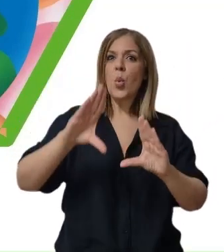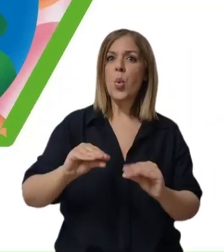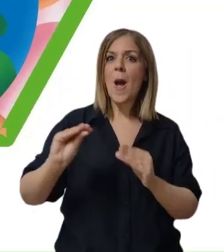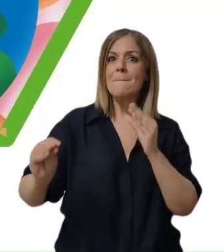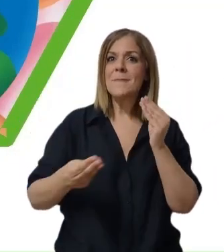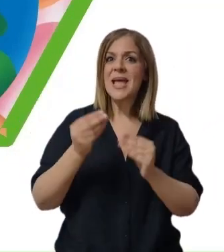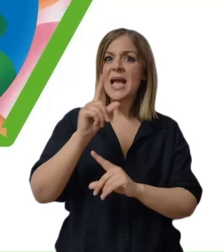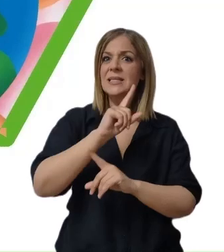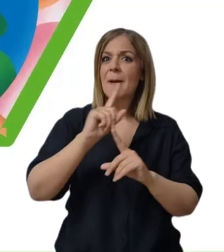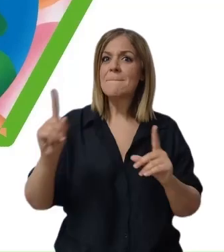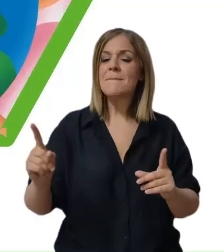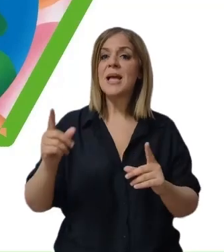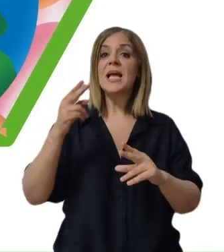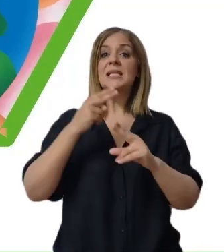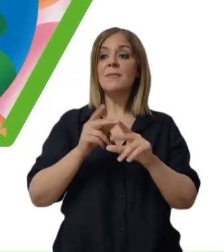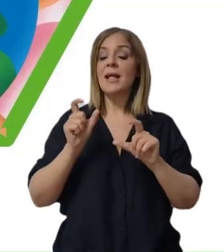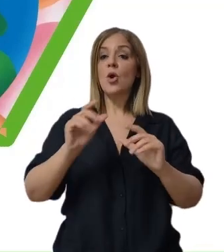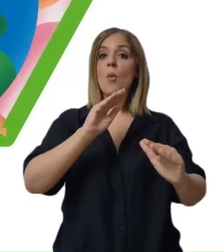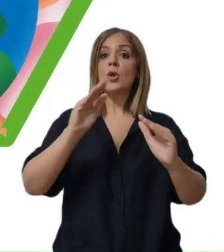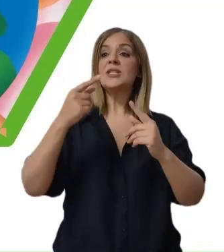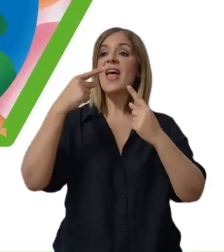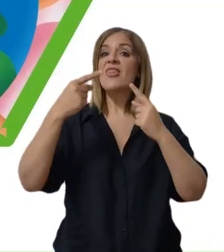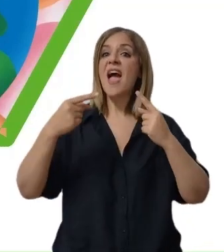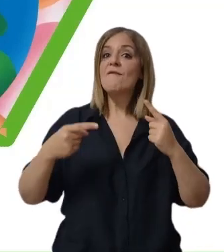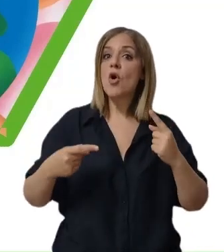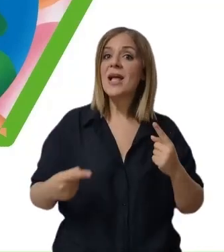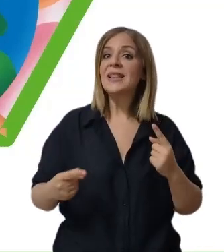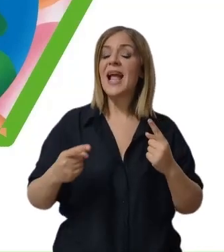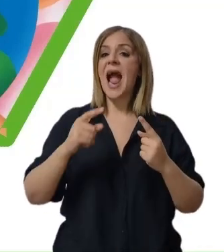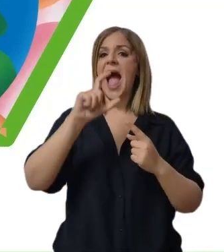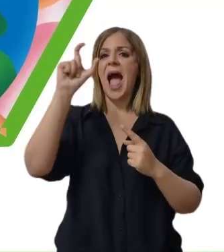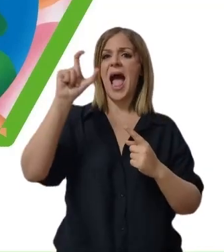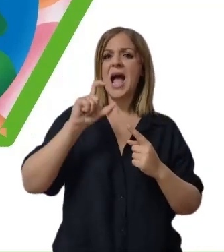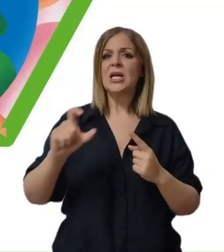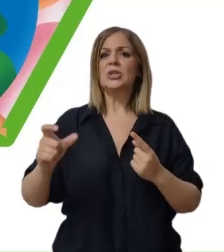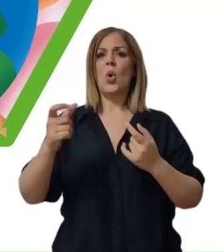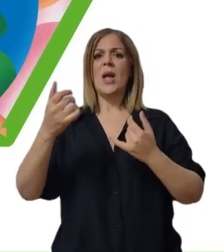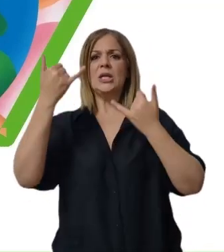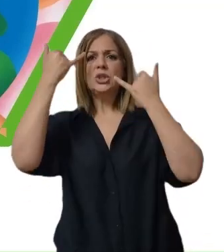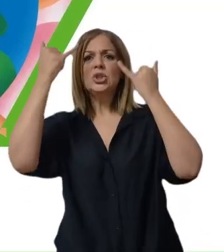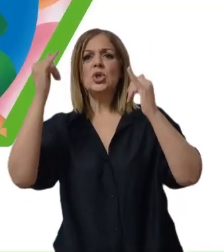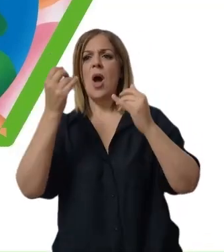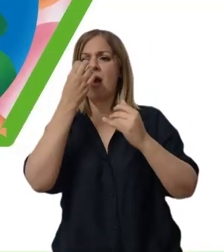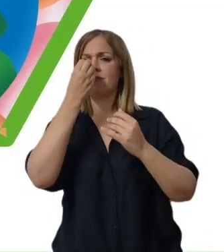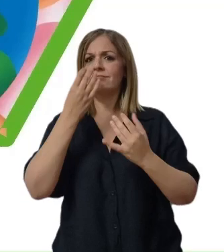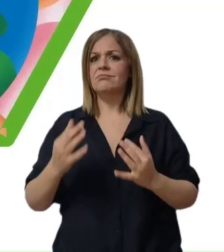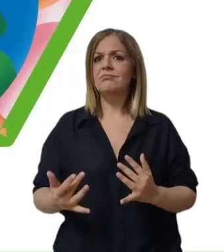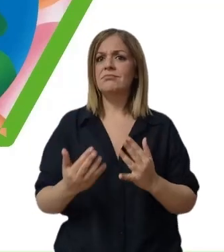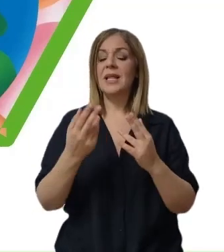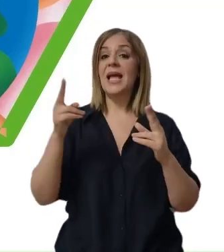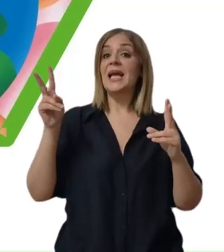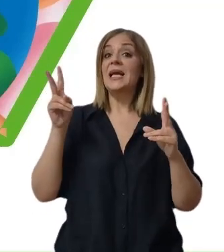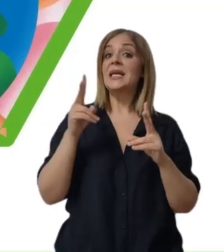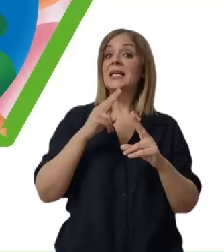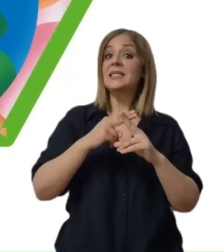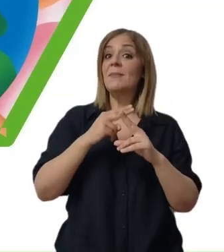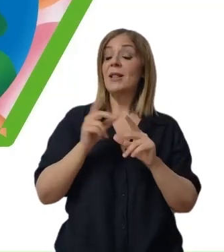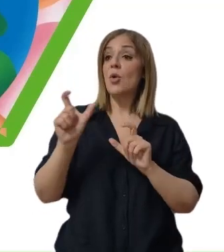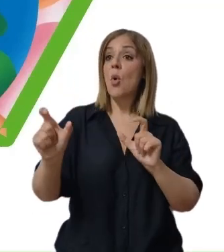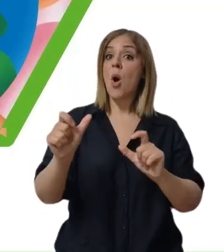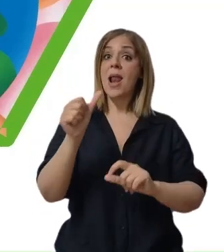maintain biodiversity and ecosystems in general. It includes reduce air, water, and soil